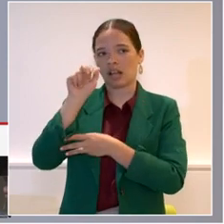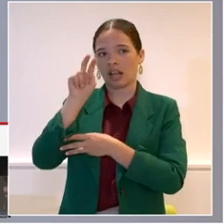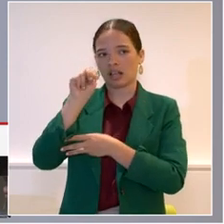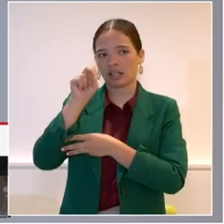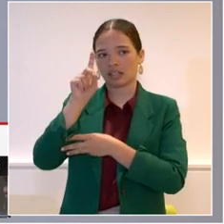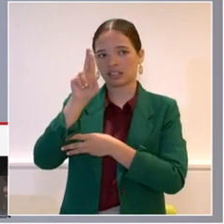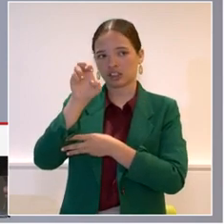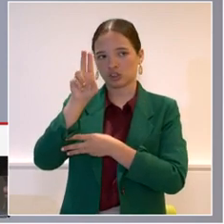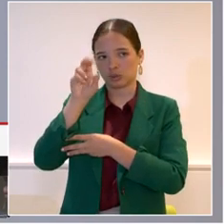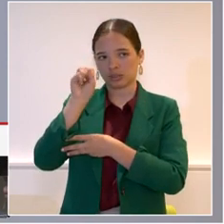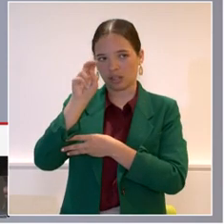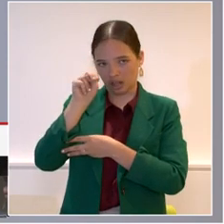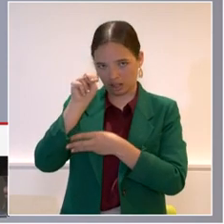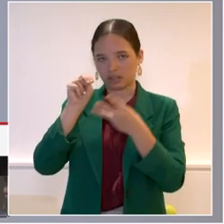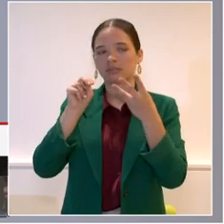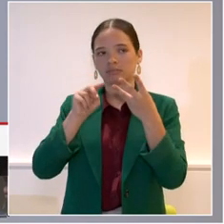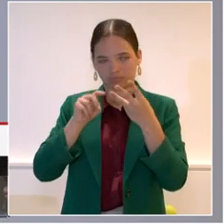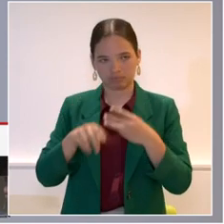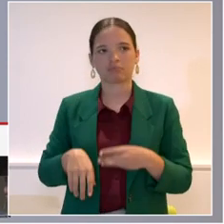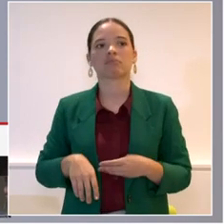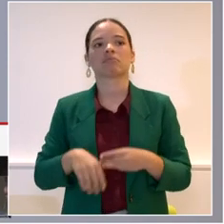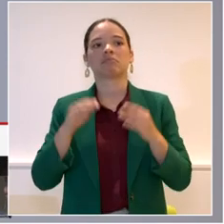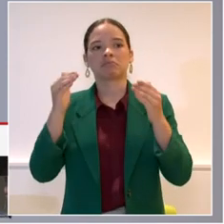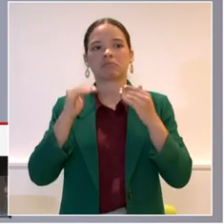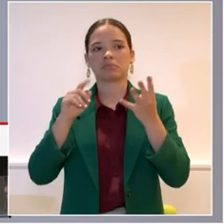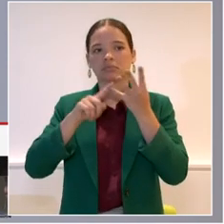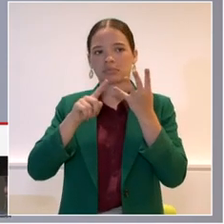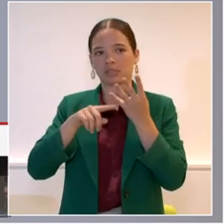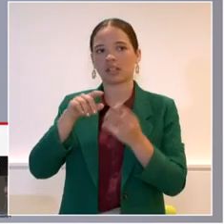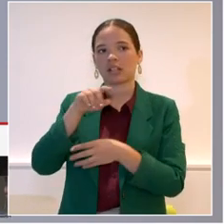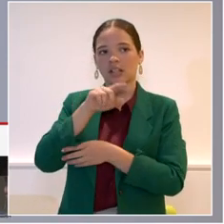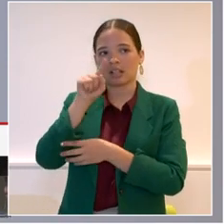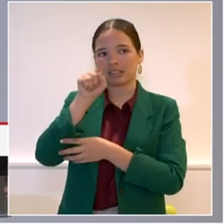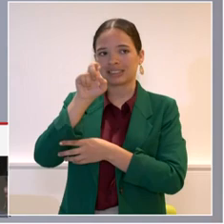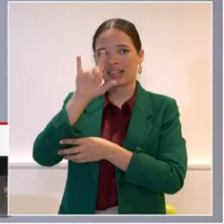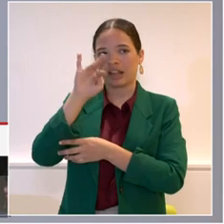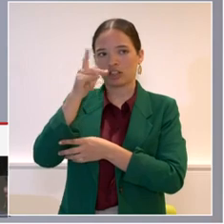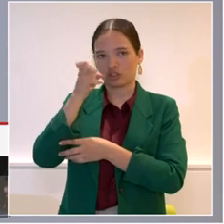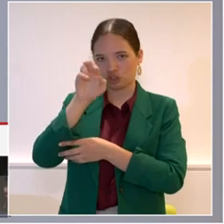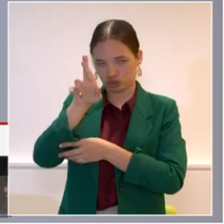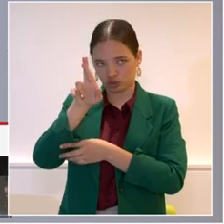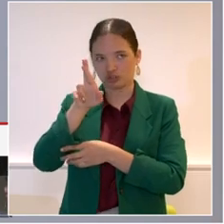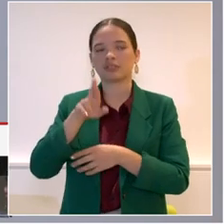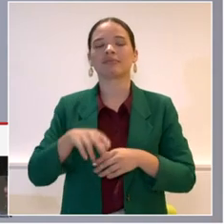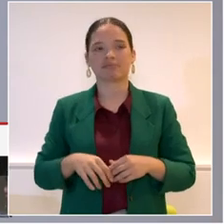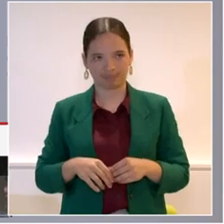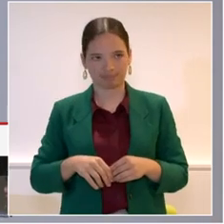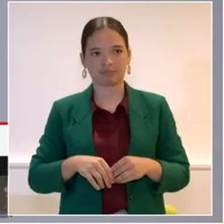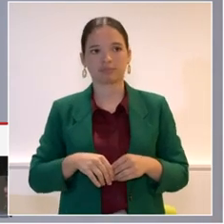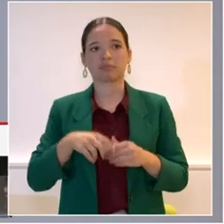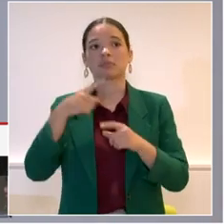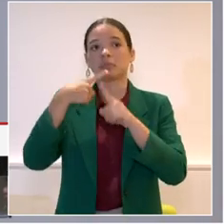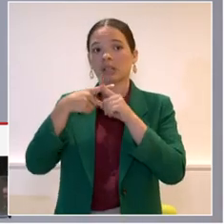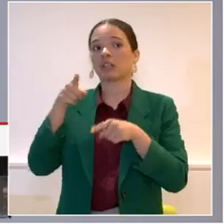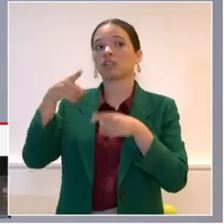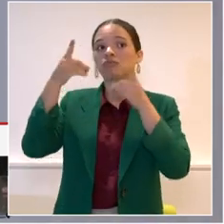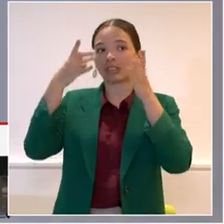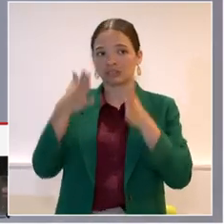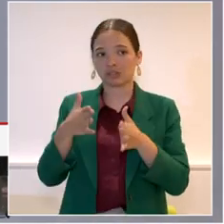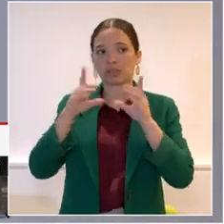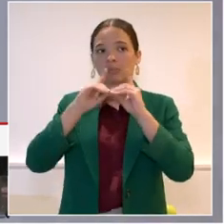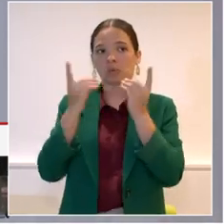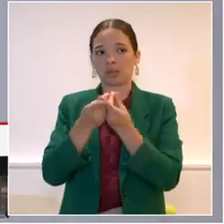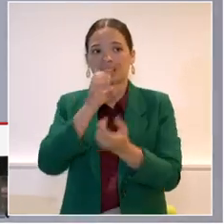building, and then we'll be able to take some questions. I do want to acknowledge that we've been joined by our Director of the Department of Energy and